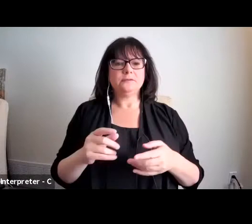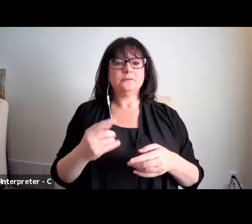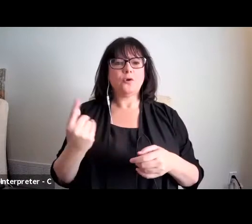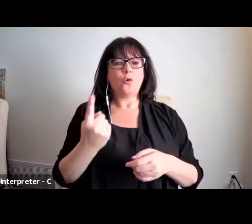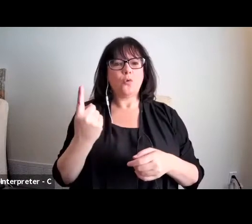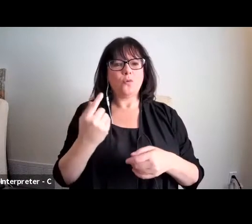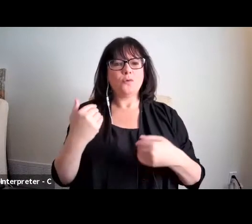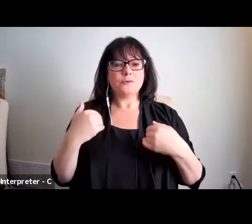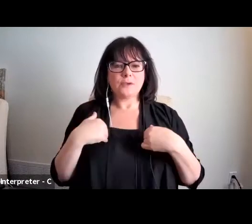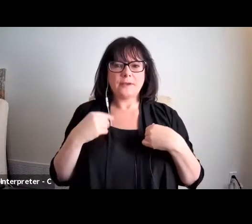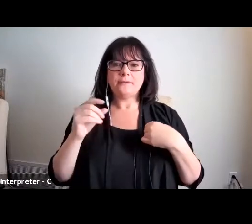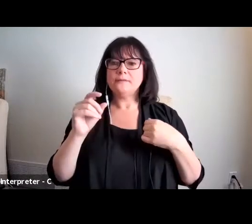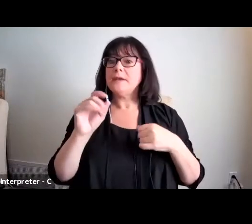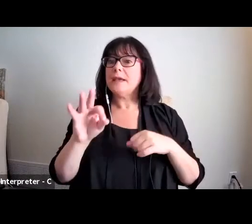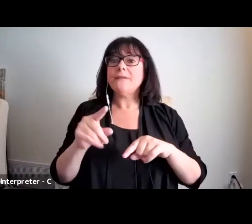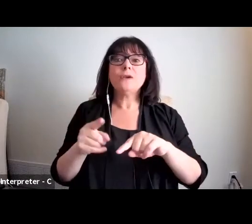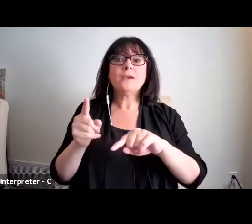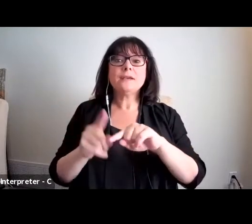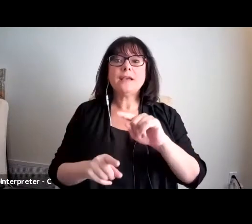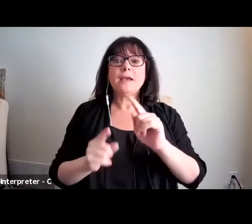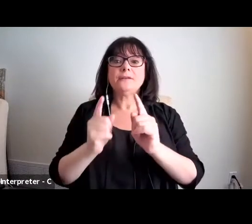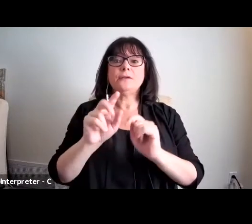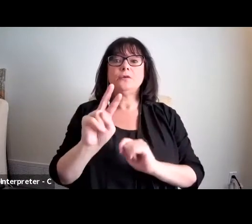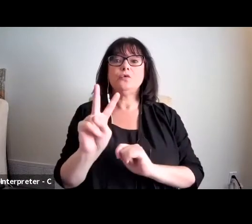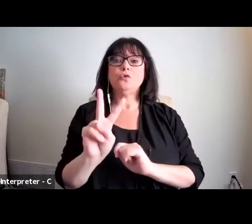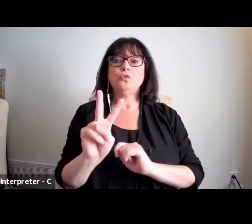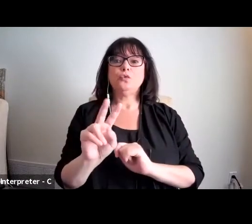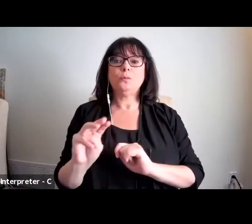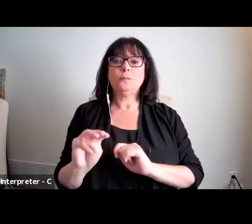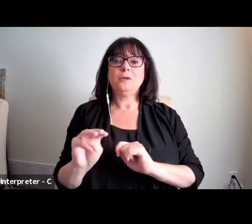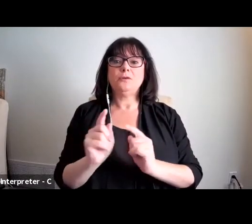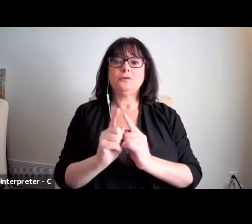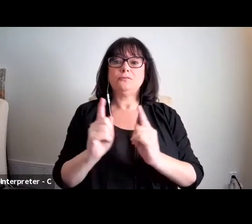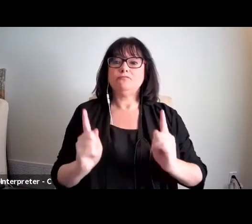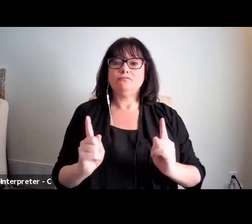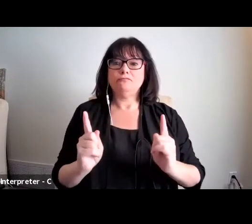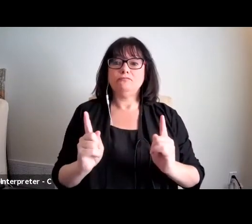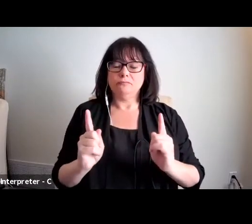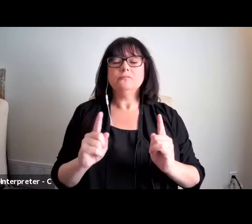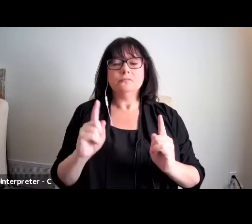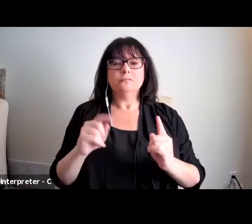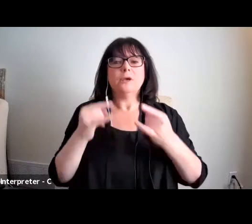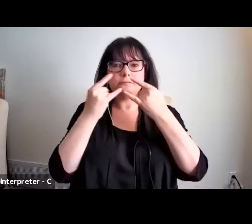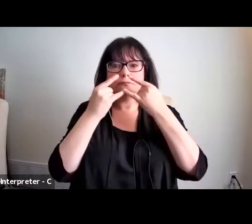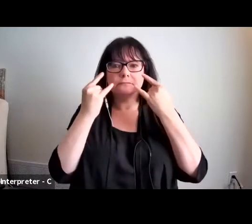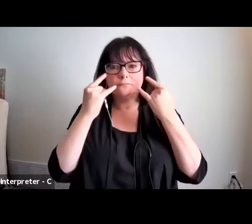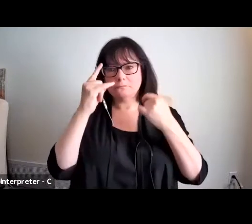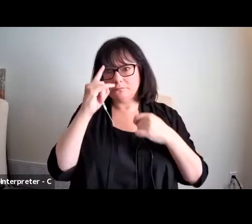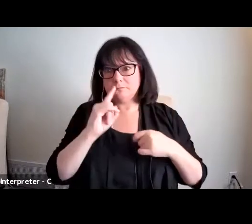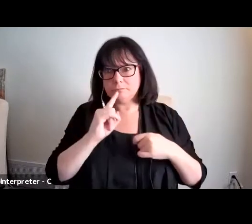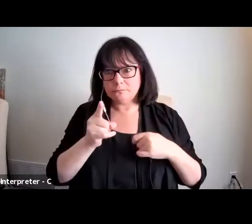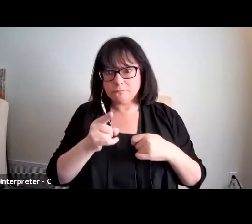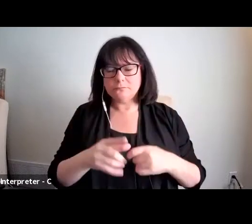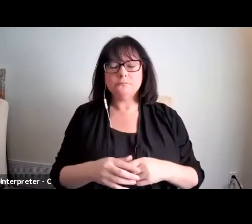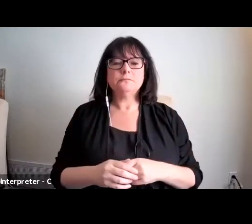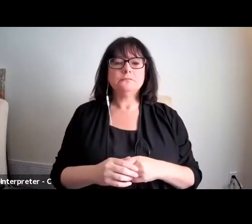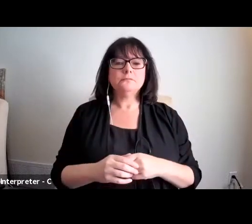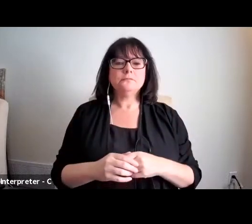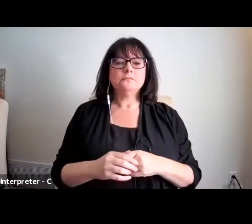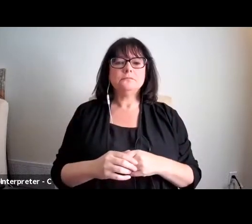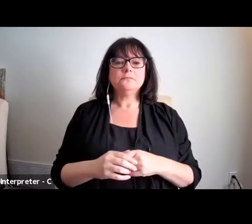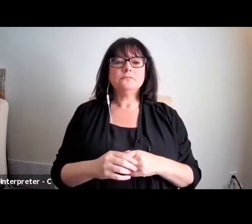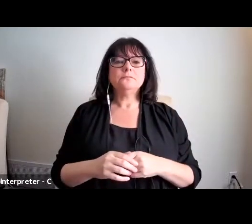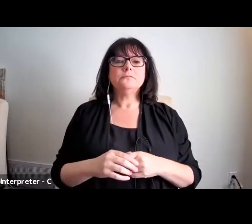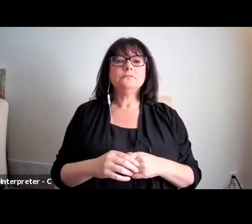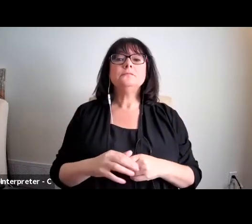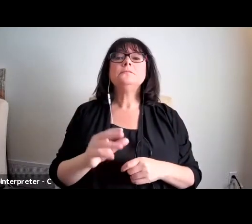the 2-meter physical distancing requirement. To ensure maximum physical distancing, it's also the